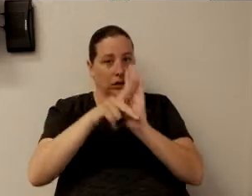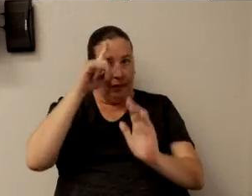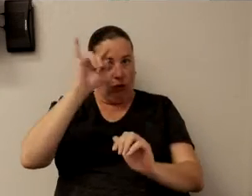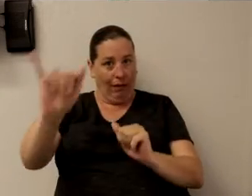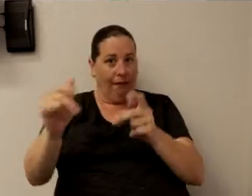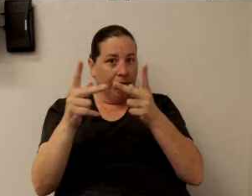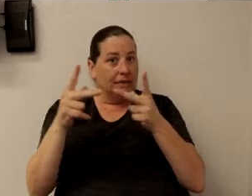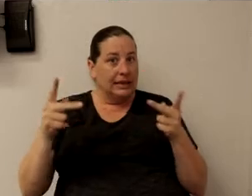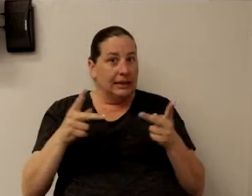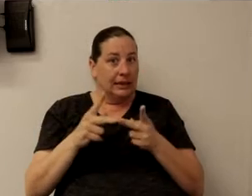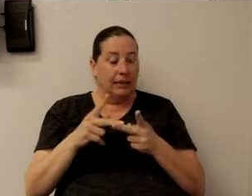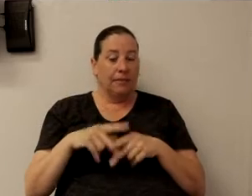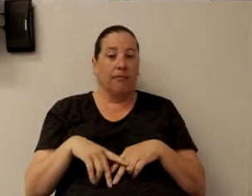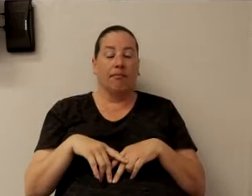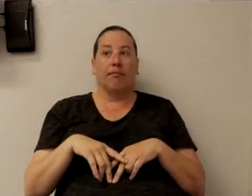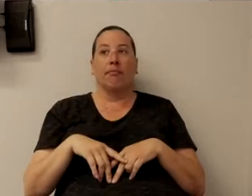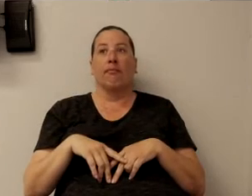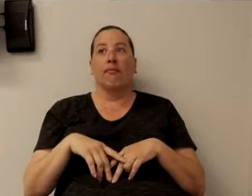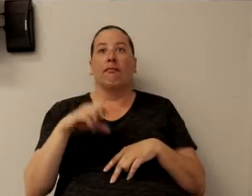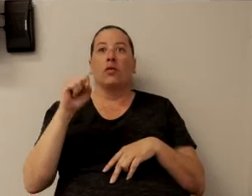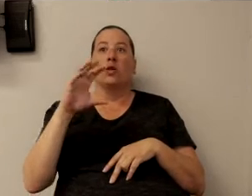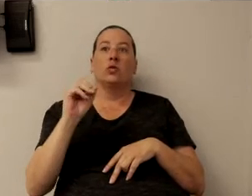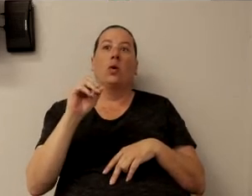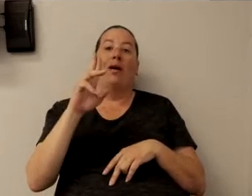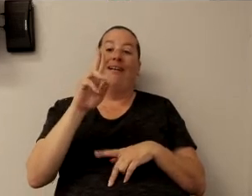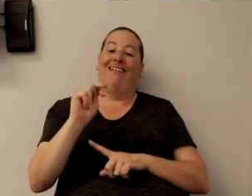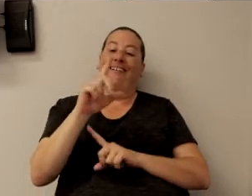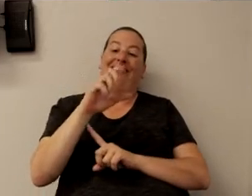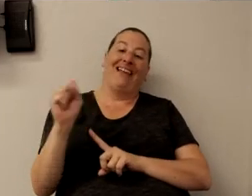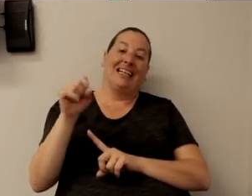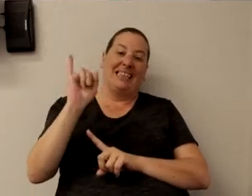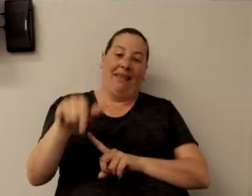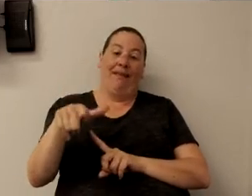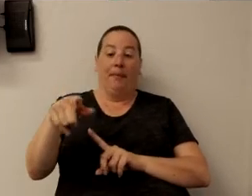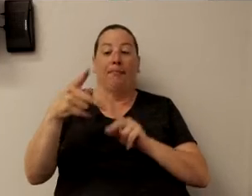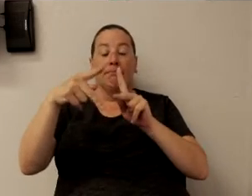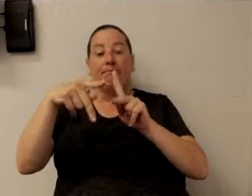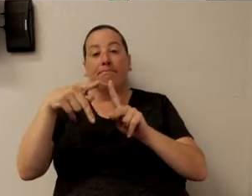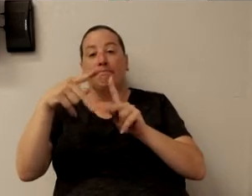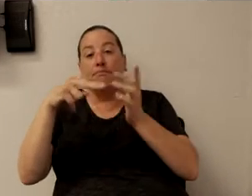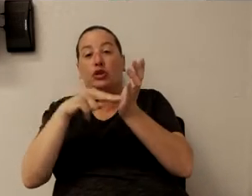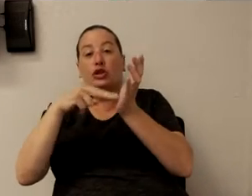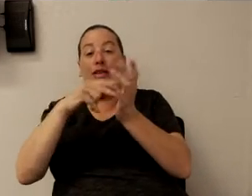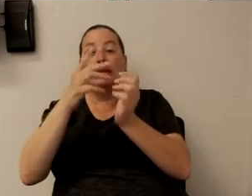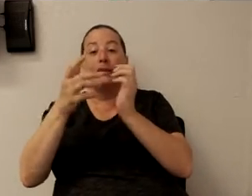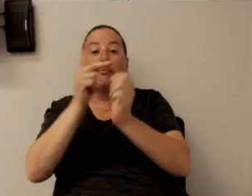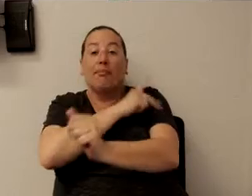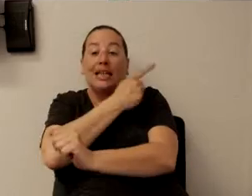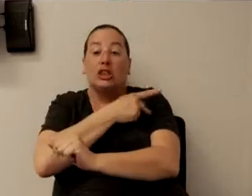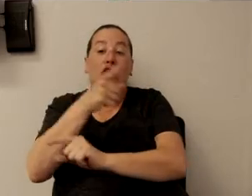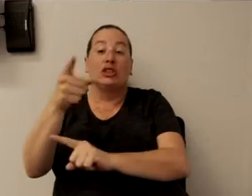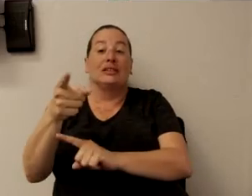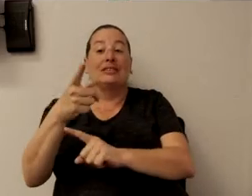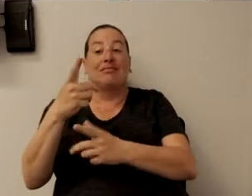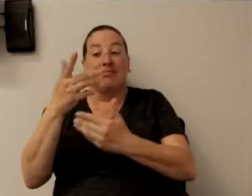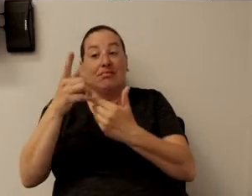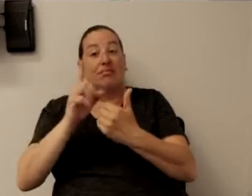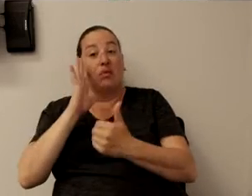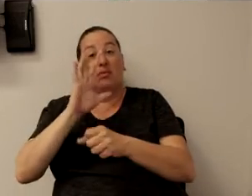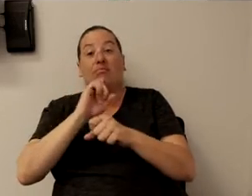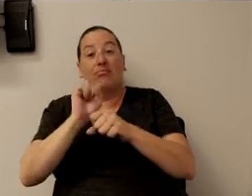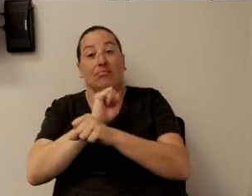unless a loved one was literally on the edge of death, we would not let any outsiders in